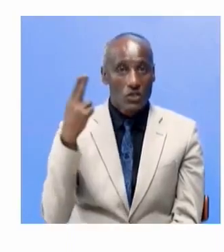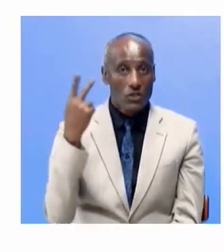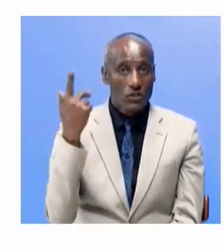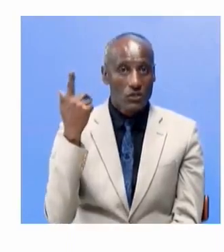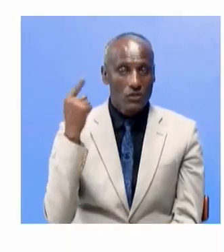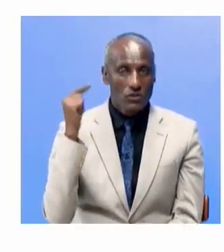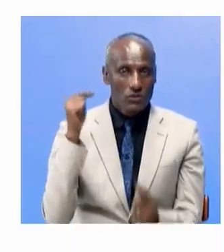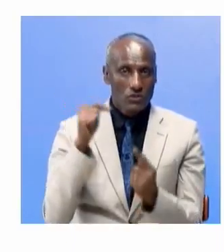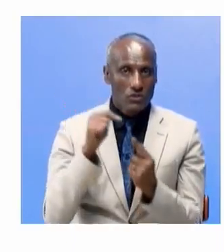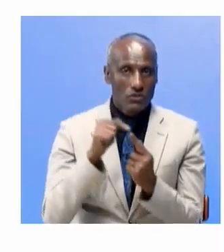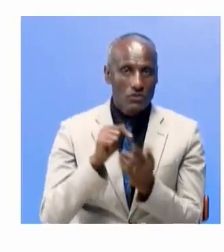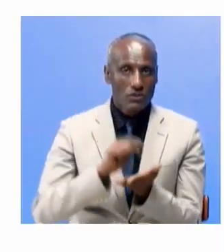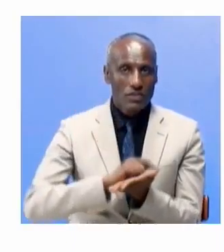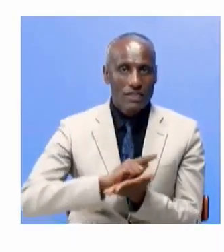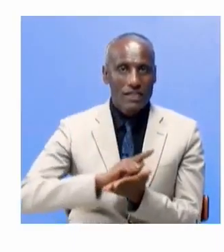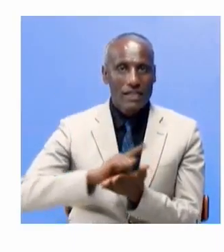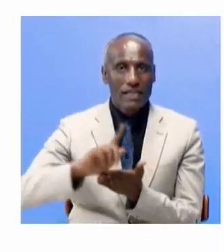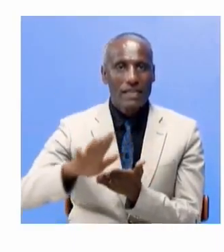clean